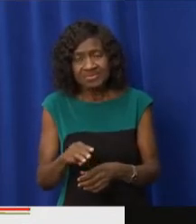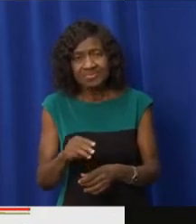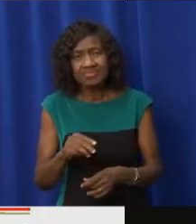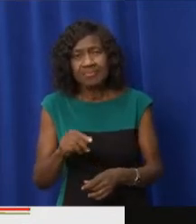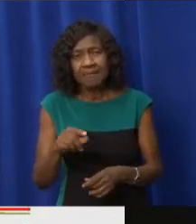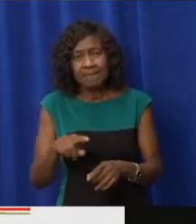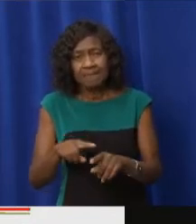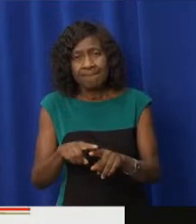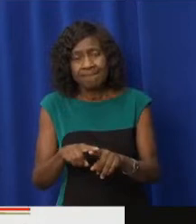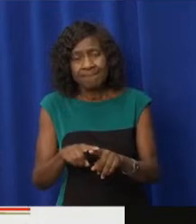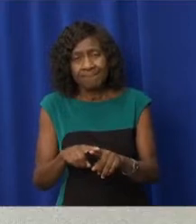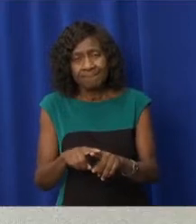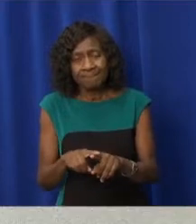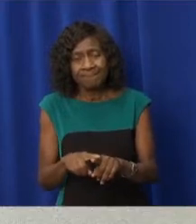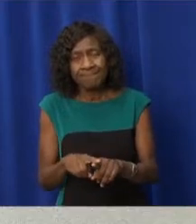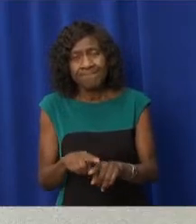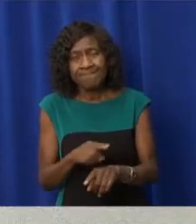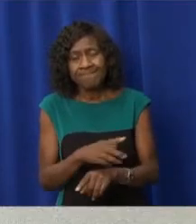But it's got the better of us.